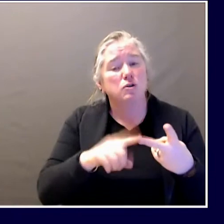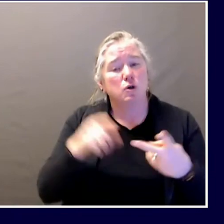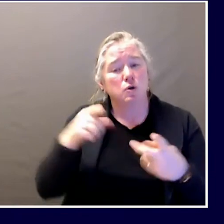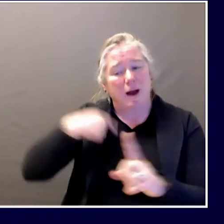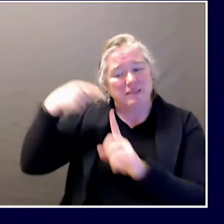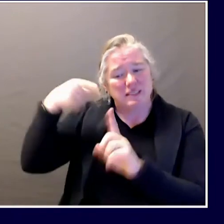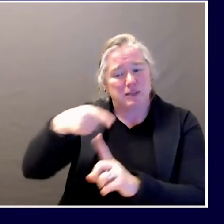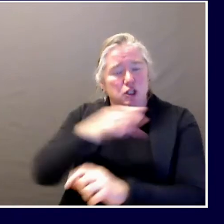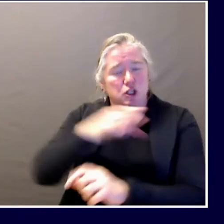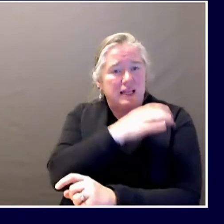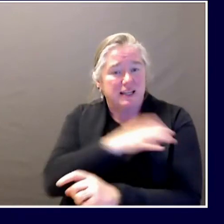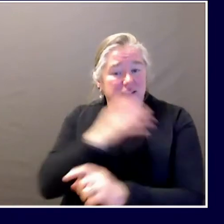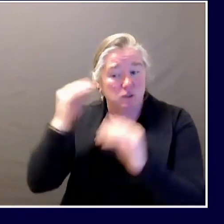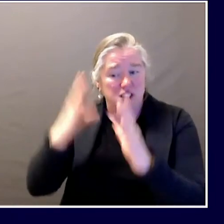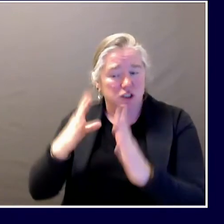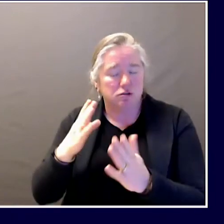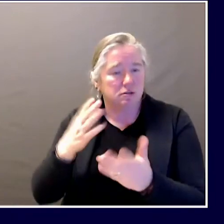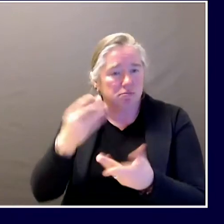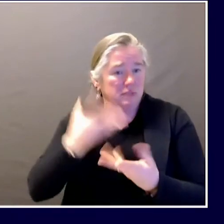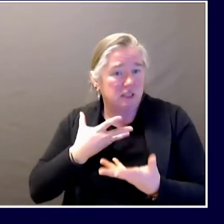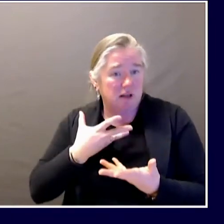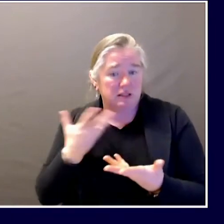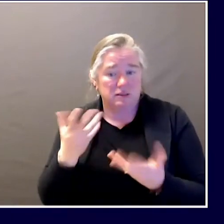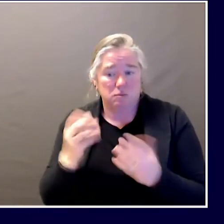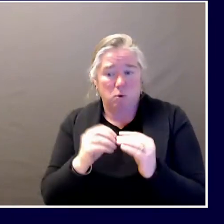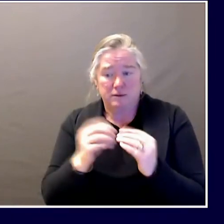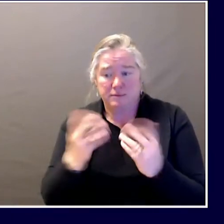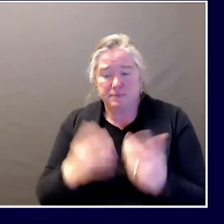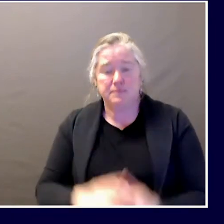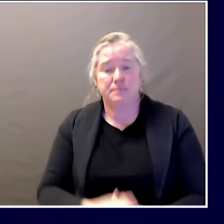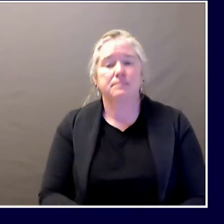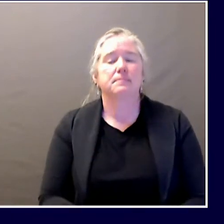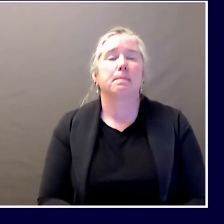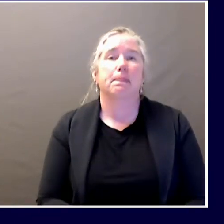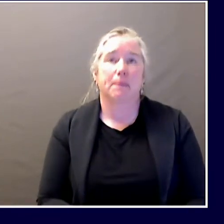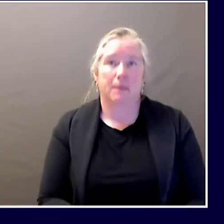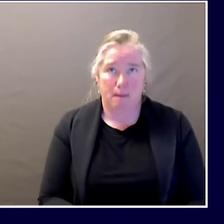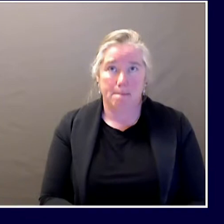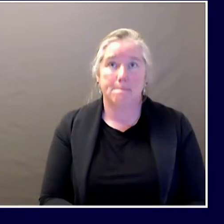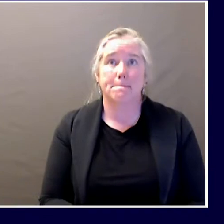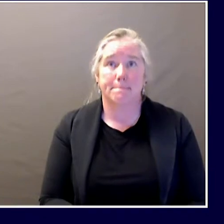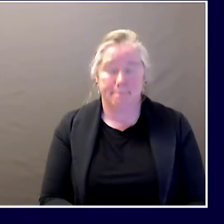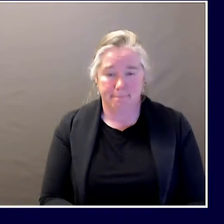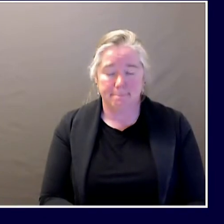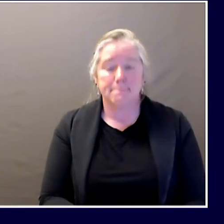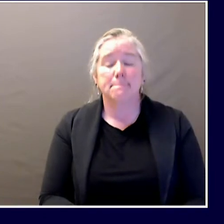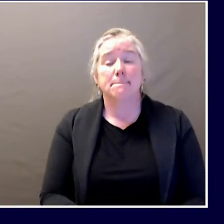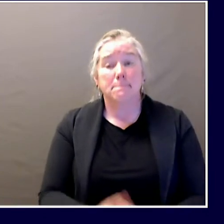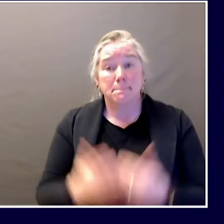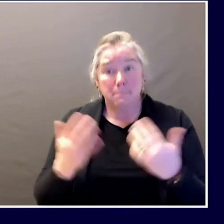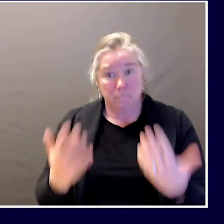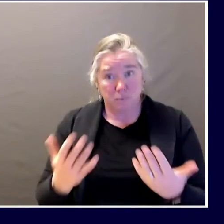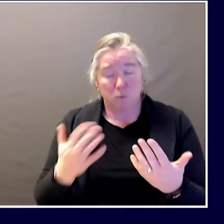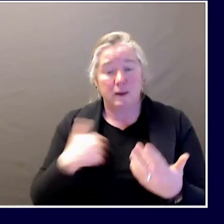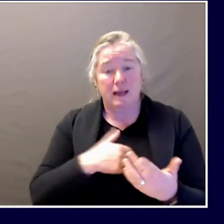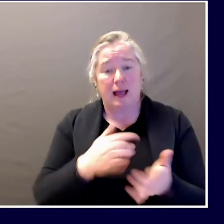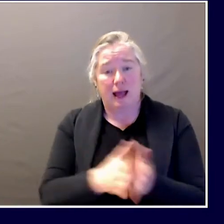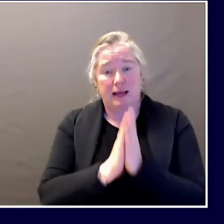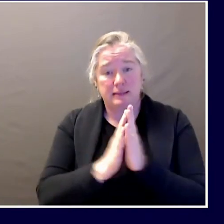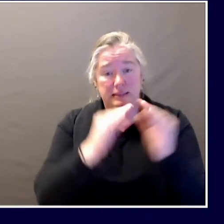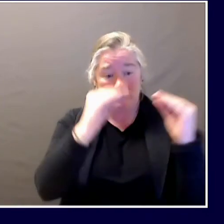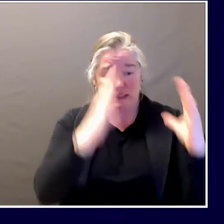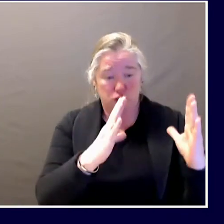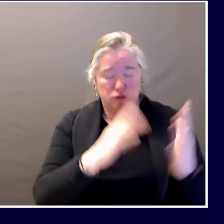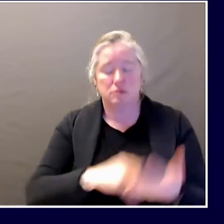So I'll begin by saying uh, we ask teachers and school staff and childcare workers, as we ask